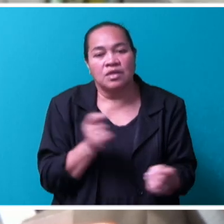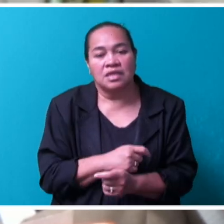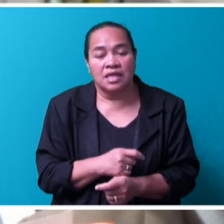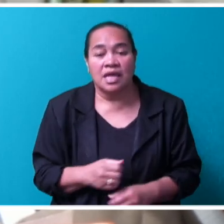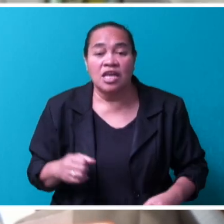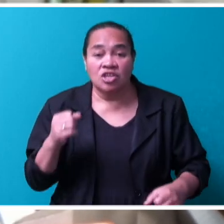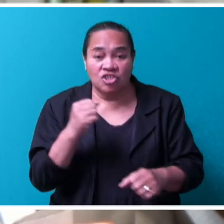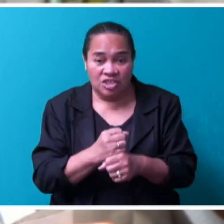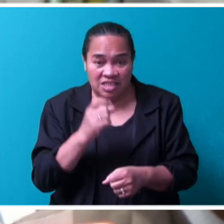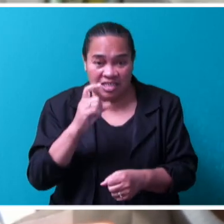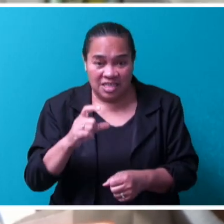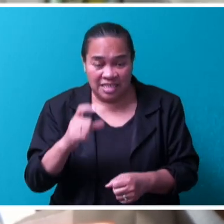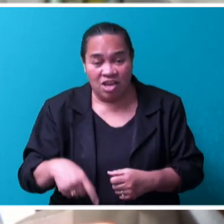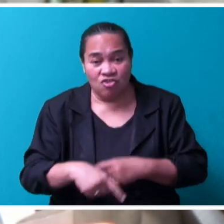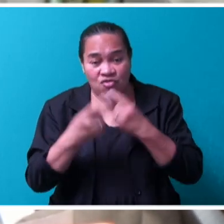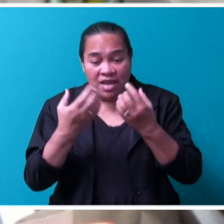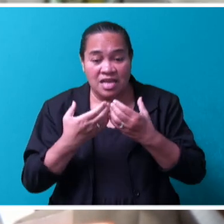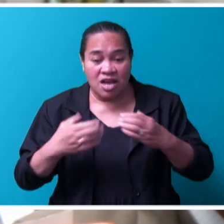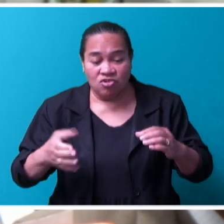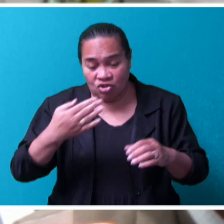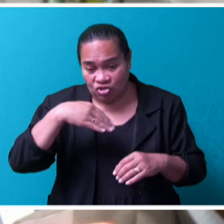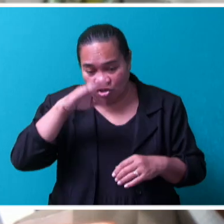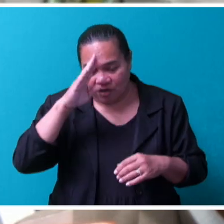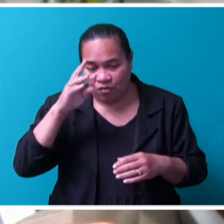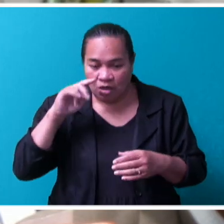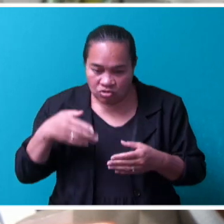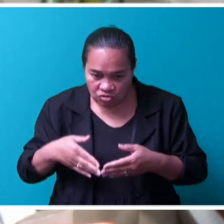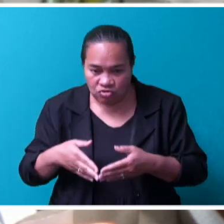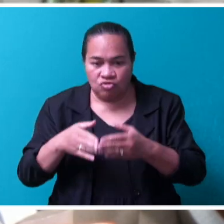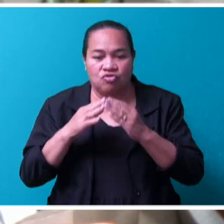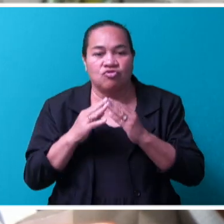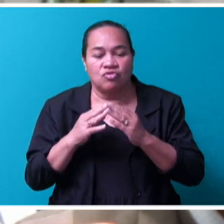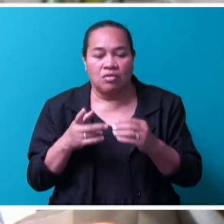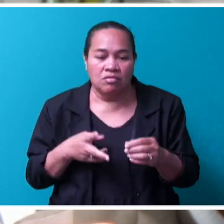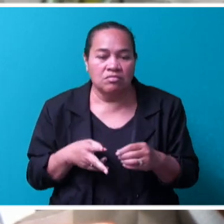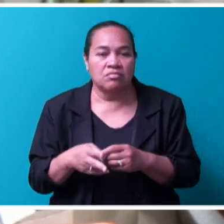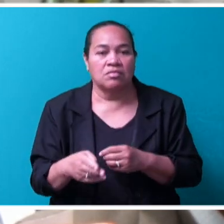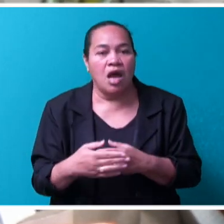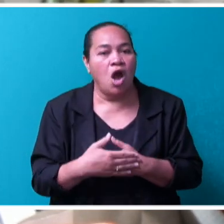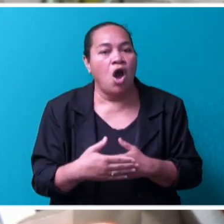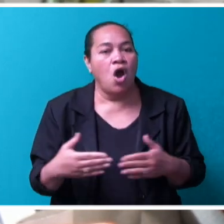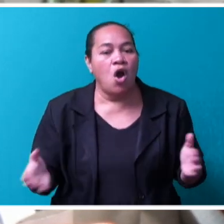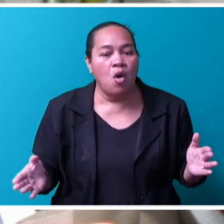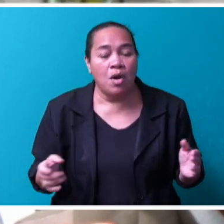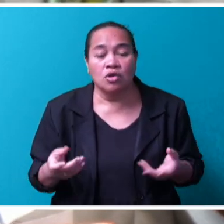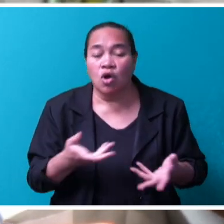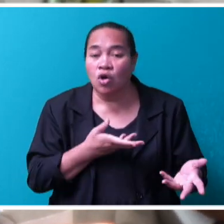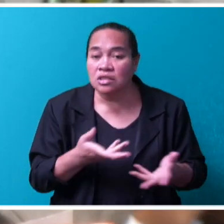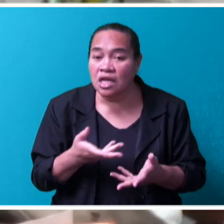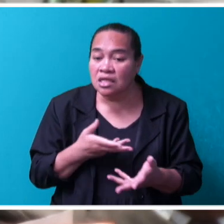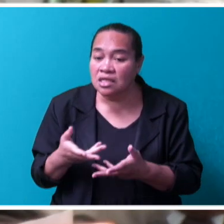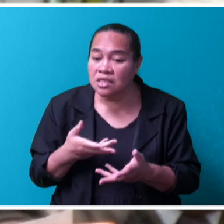restored, the Valinimbose was rebuilt and reopened, and the consultations were conducted